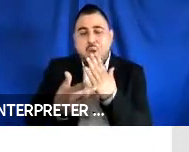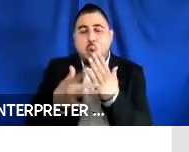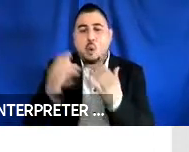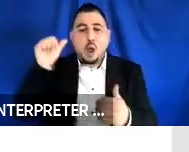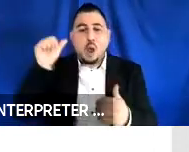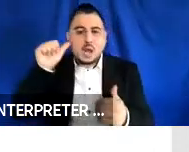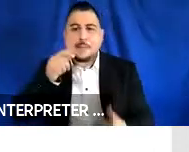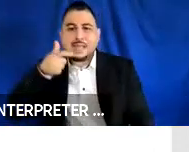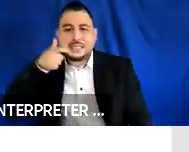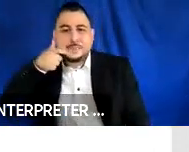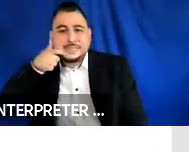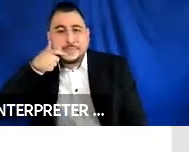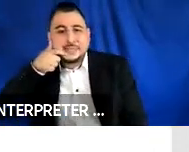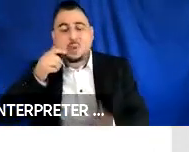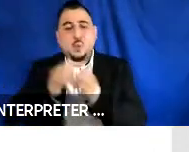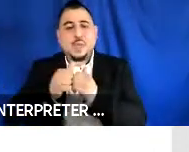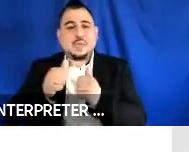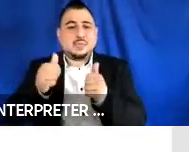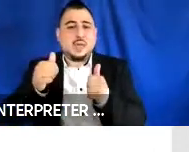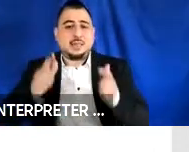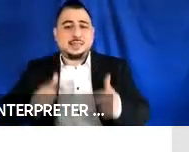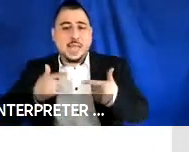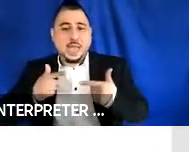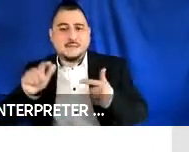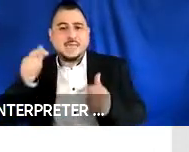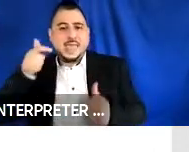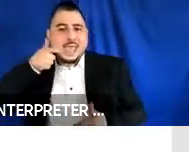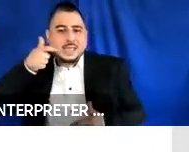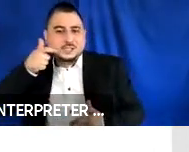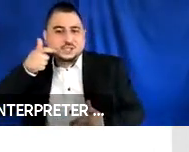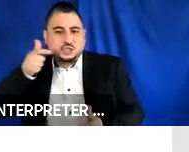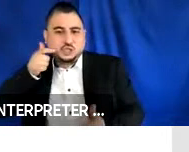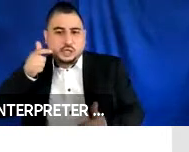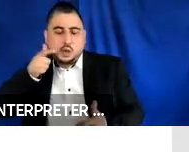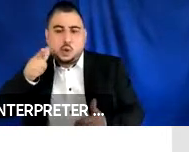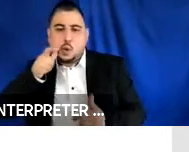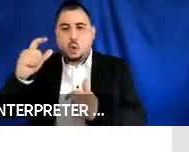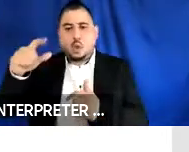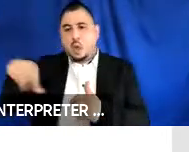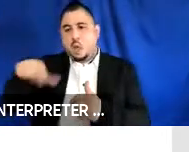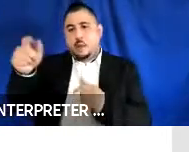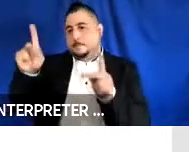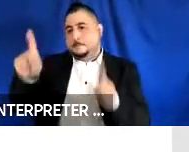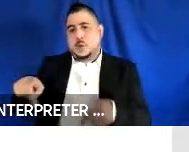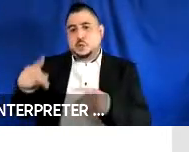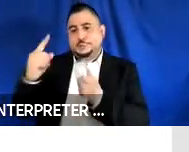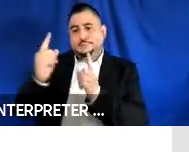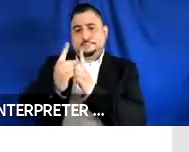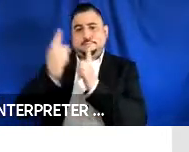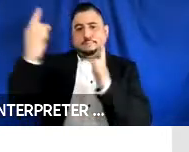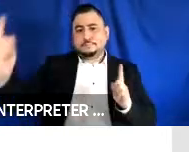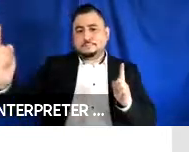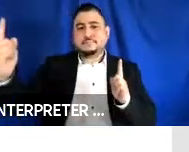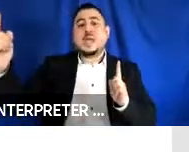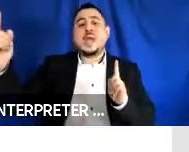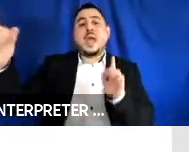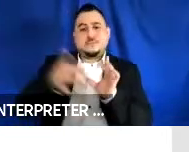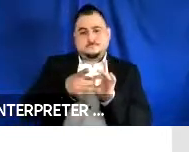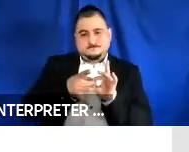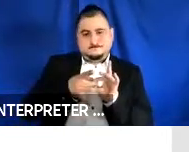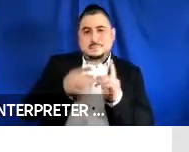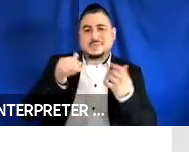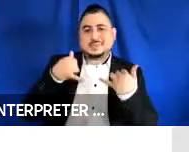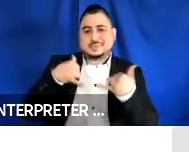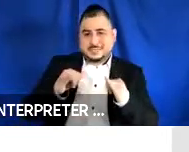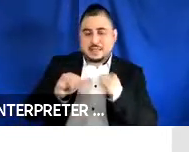conferencing technologies that would allow someone remotely to still be able to assist with things